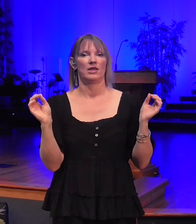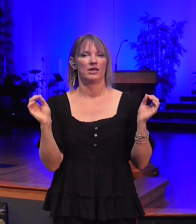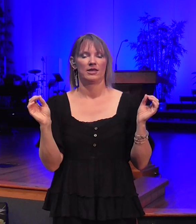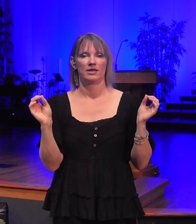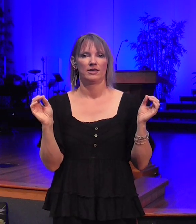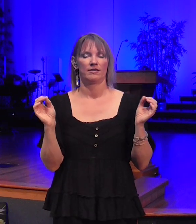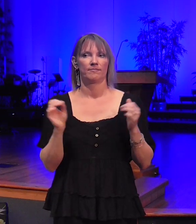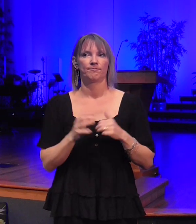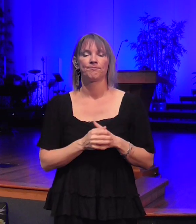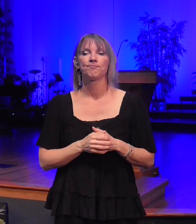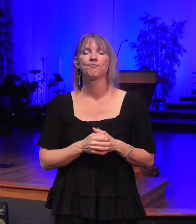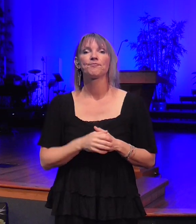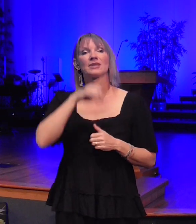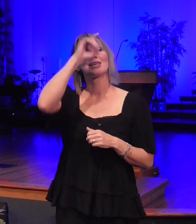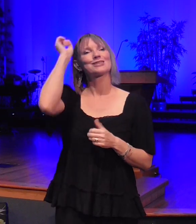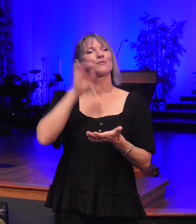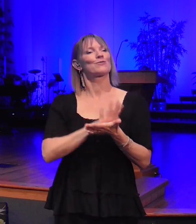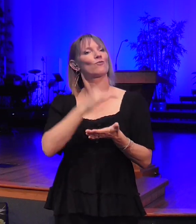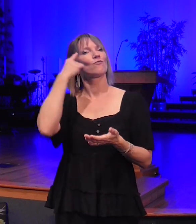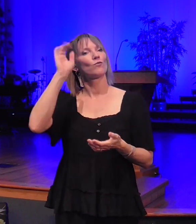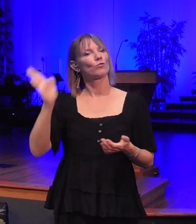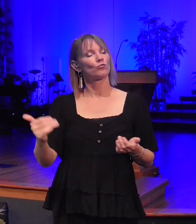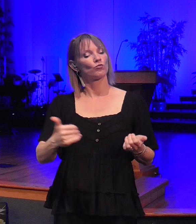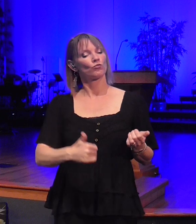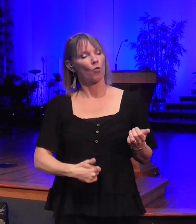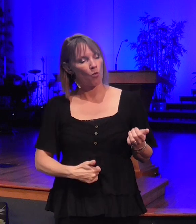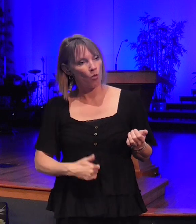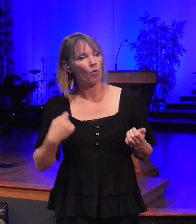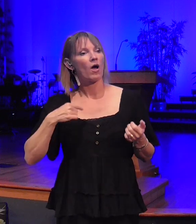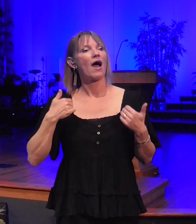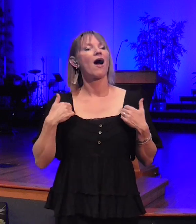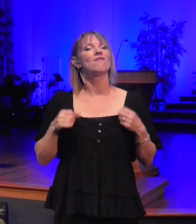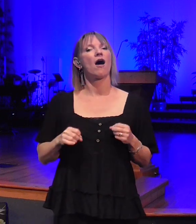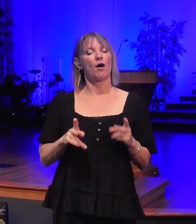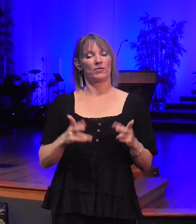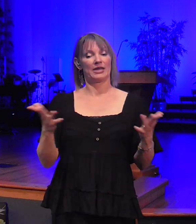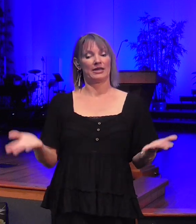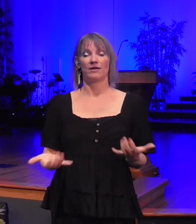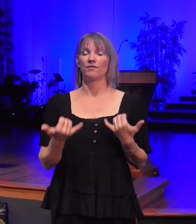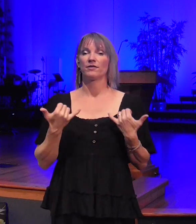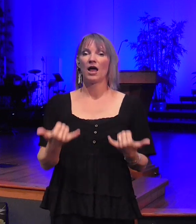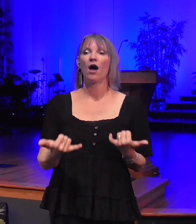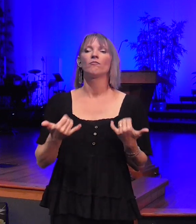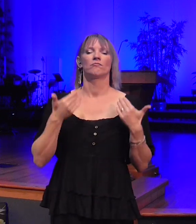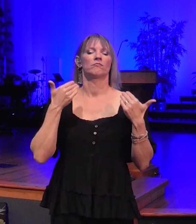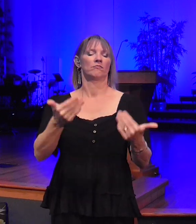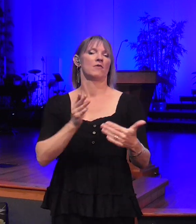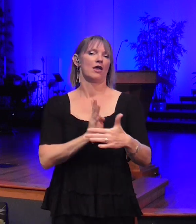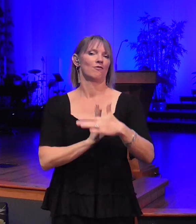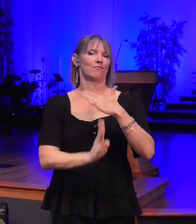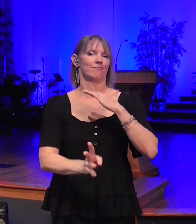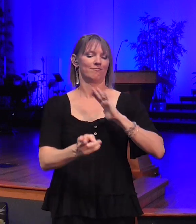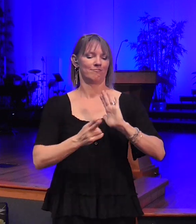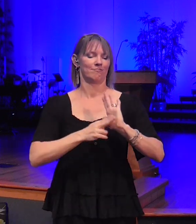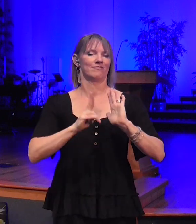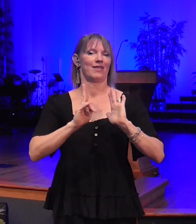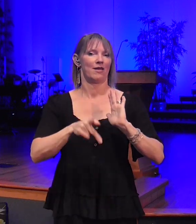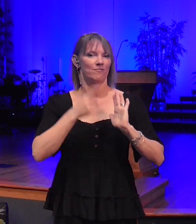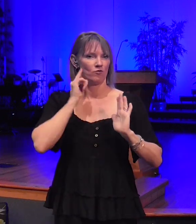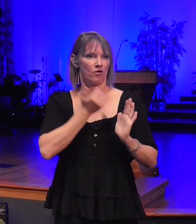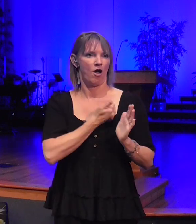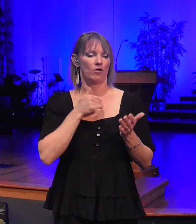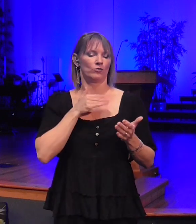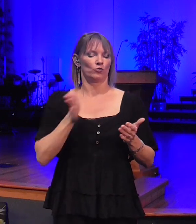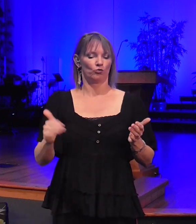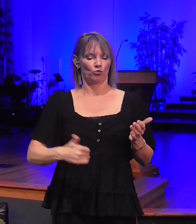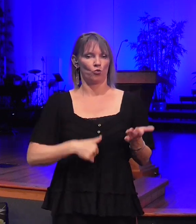With Summer School for the Soul, we have the opportunity right here and right now to enroll in our soul studies. What